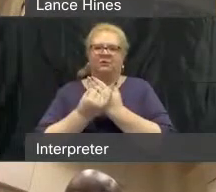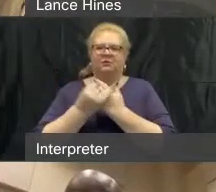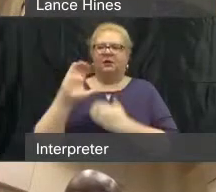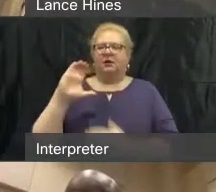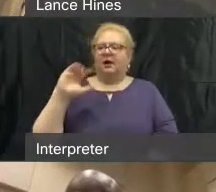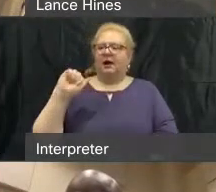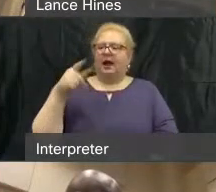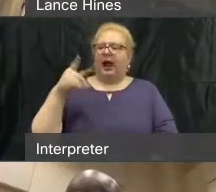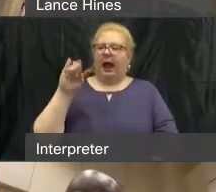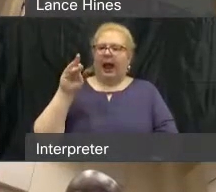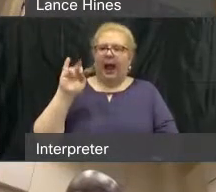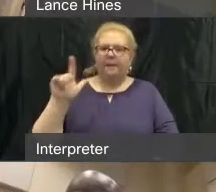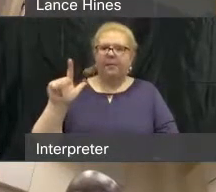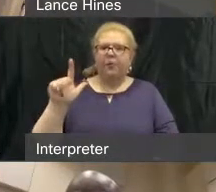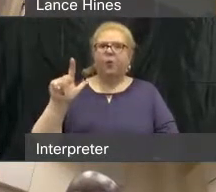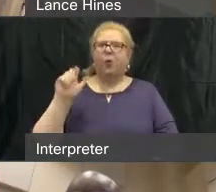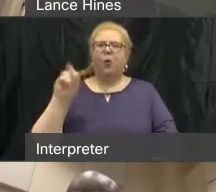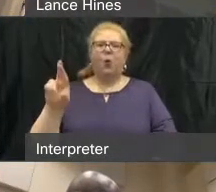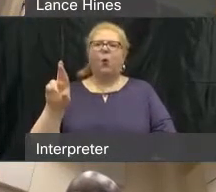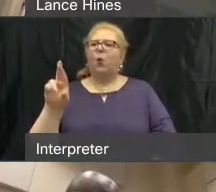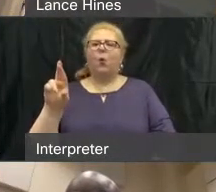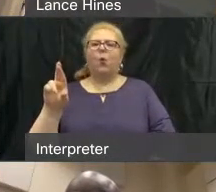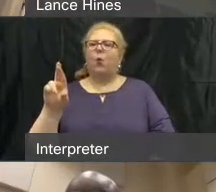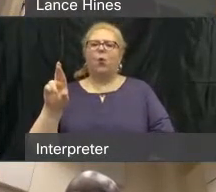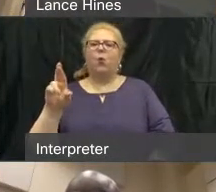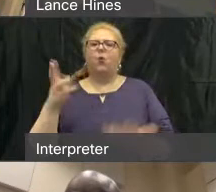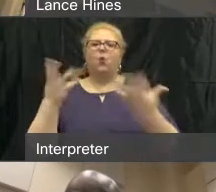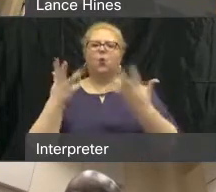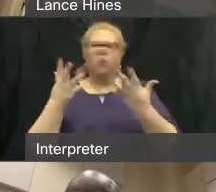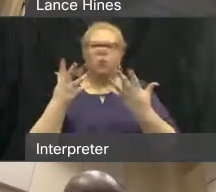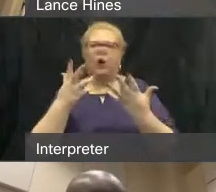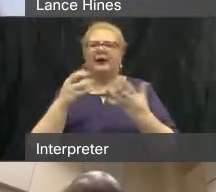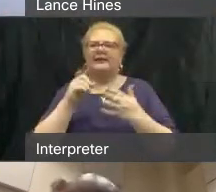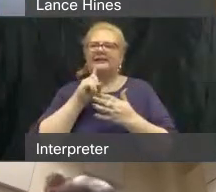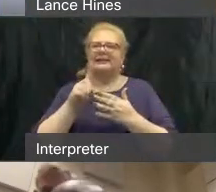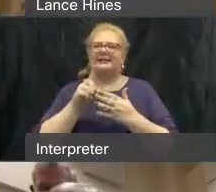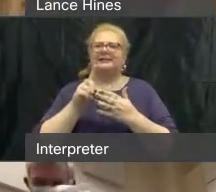first thing you have to consider. And then,